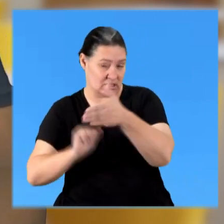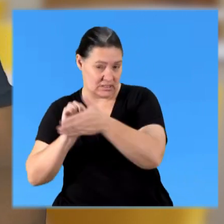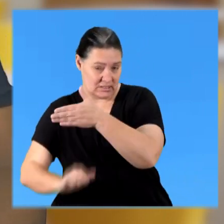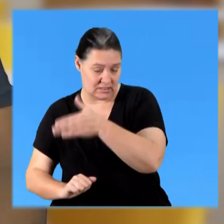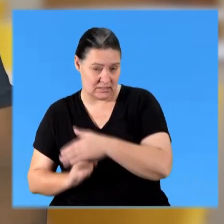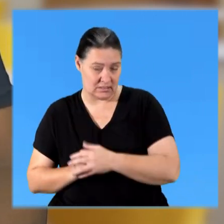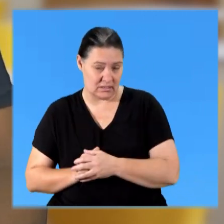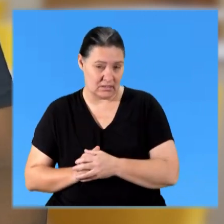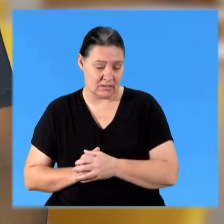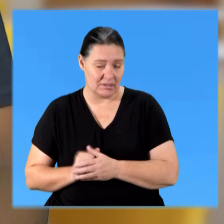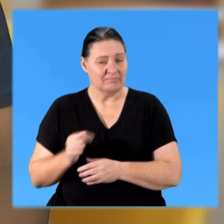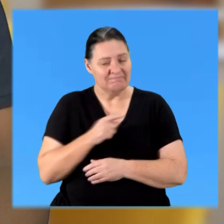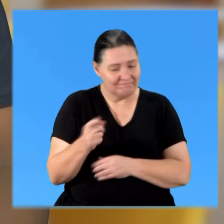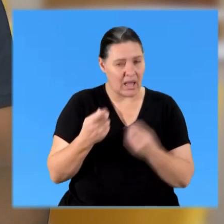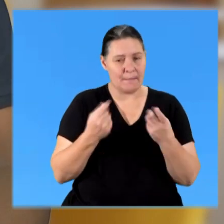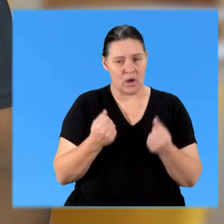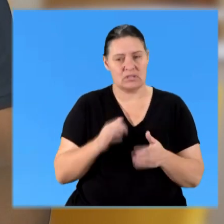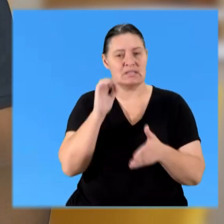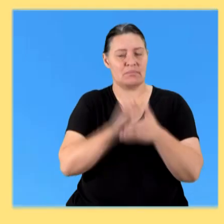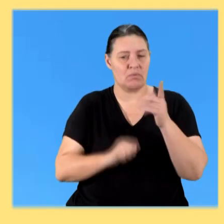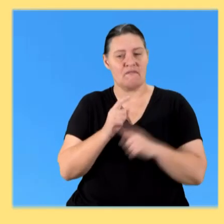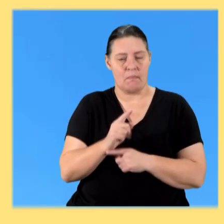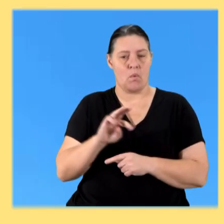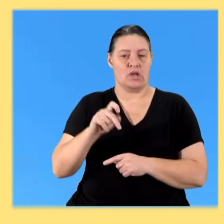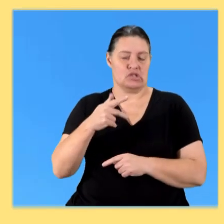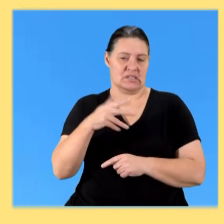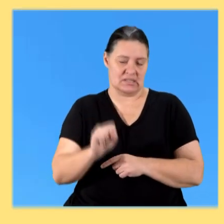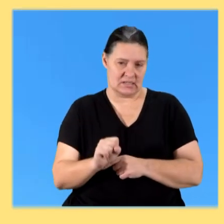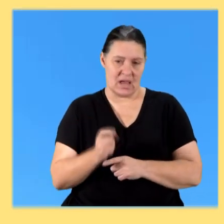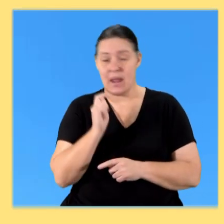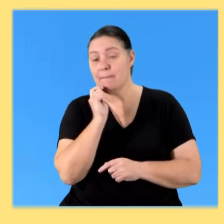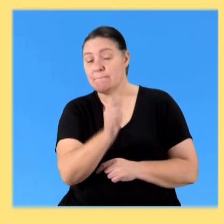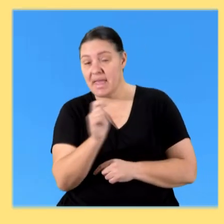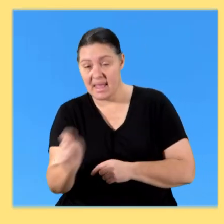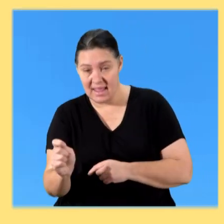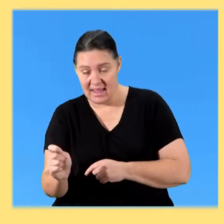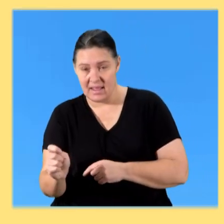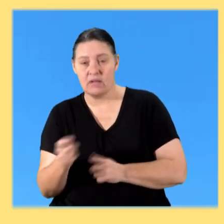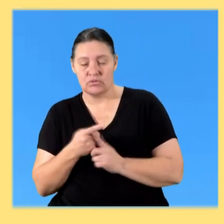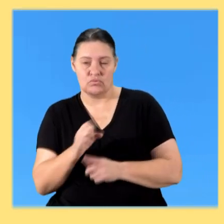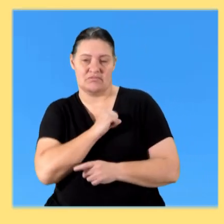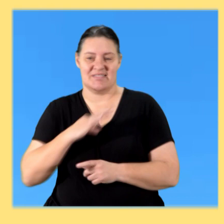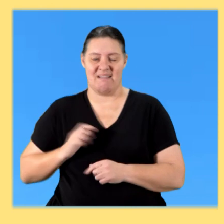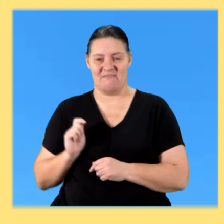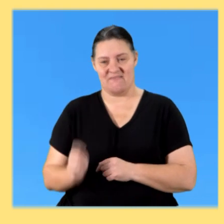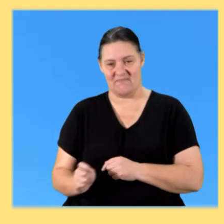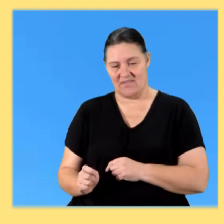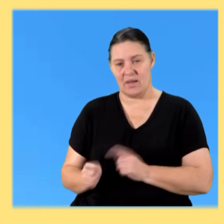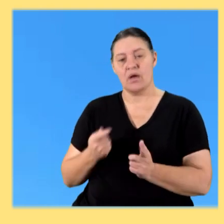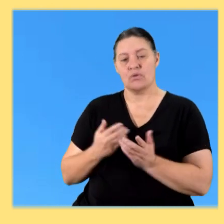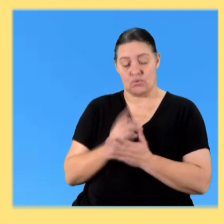Deductions. These are amounts subtracted from the wages and are paid to the